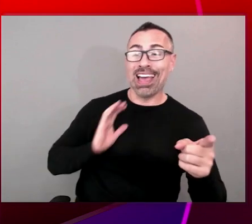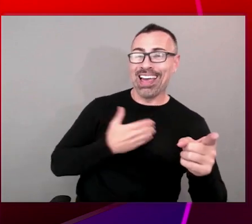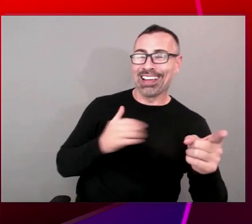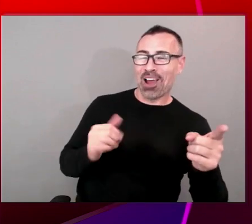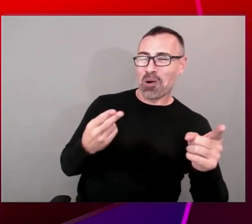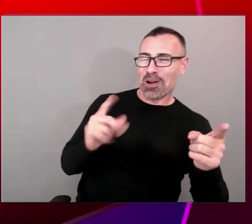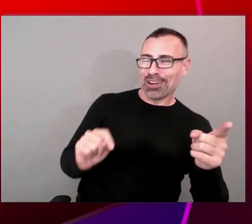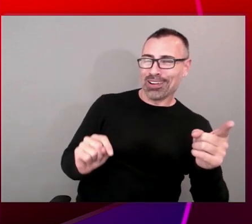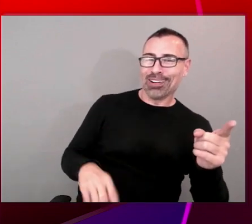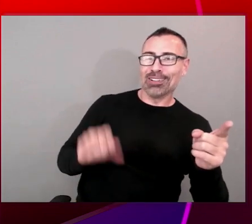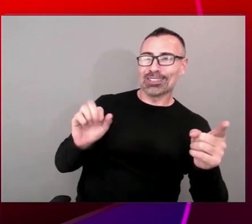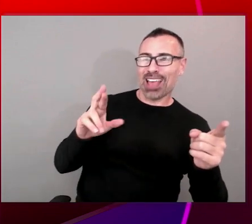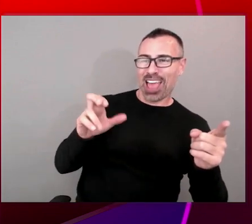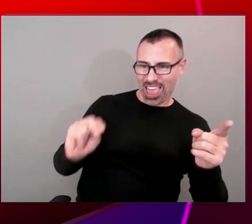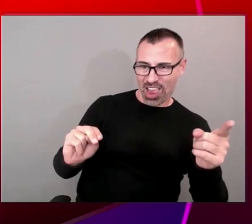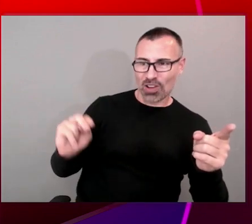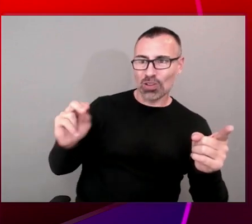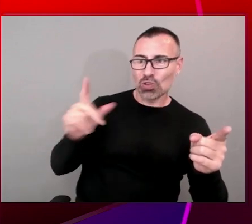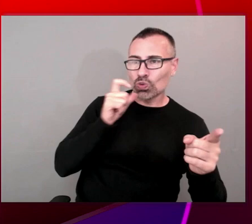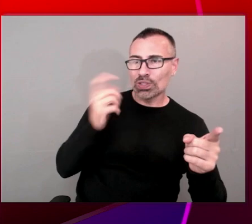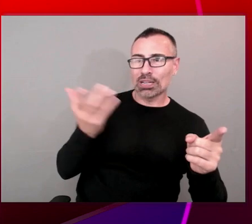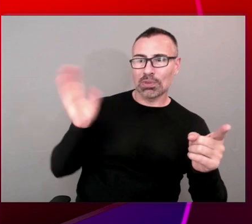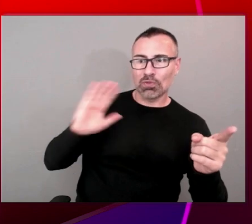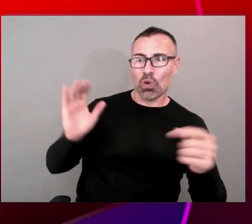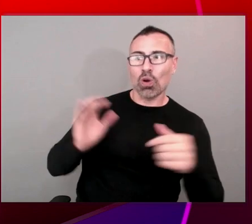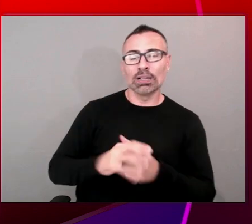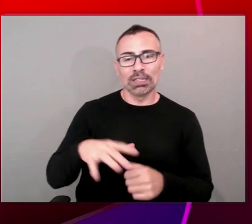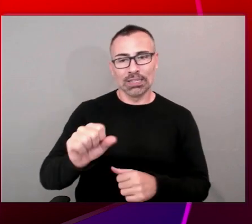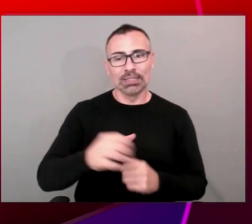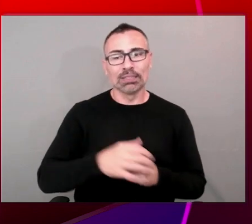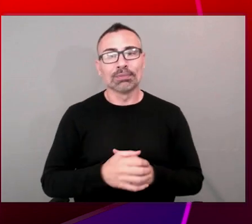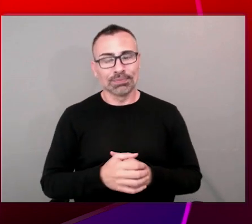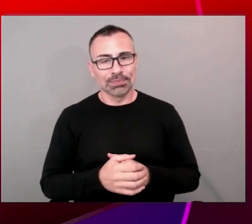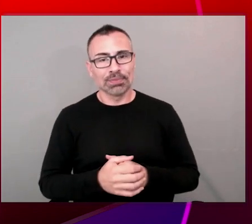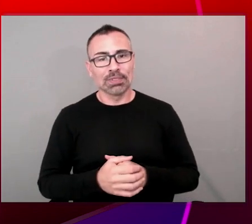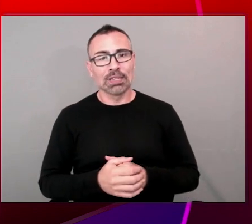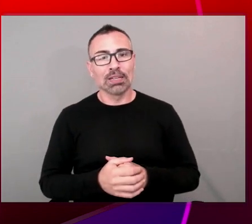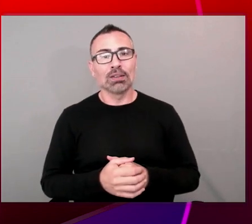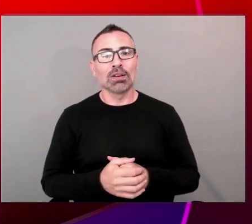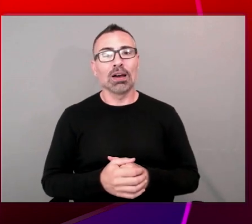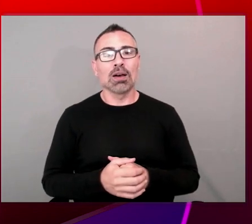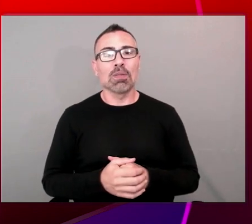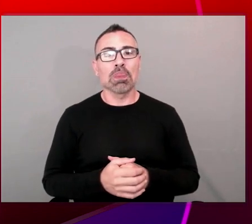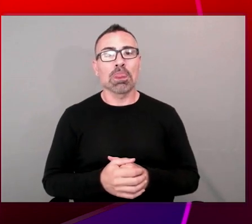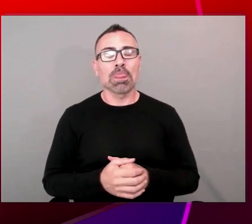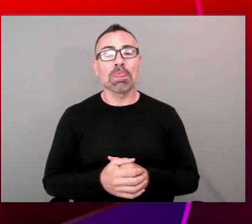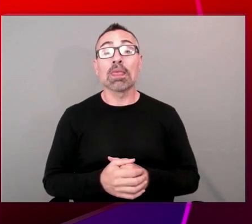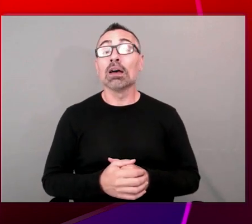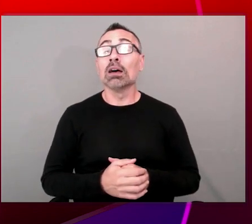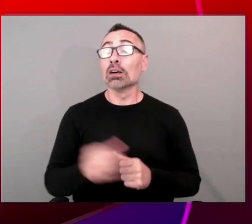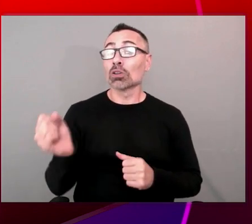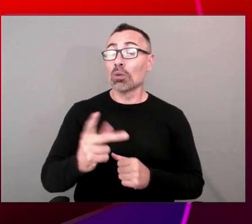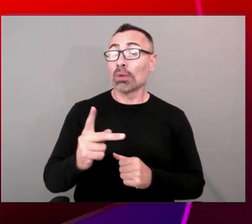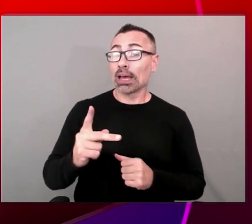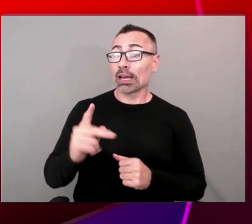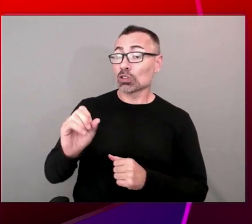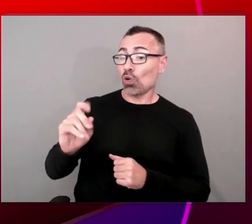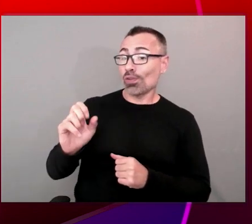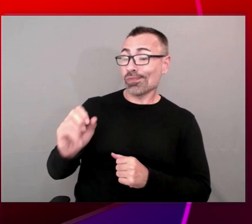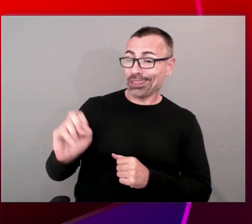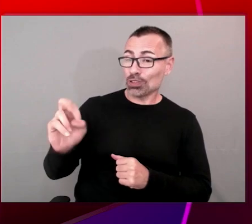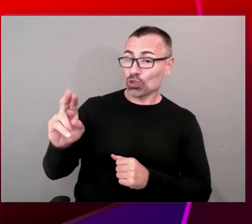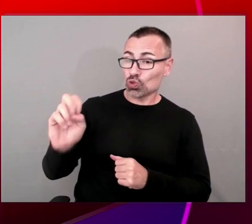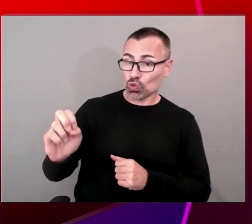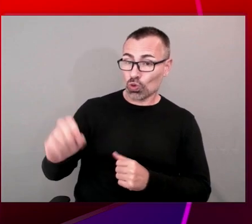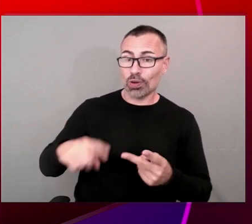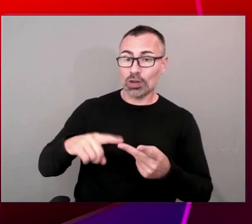here earlier today, right? One of the original DAs. Yeah, for sure. Going back to open source and Copilot, making things easier